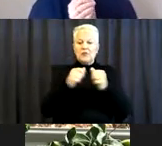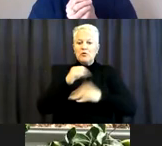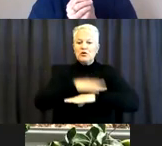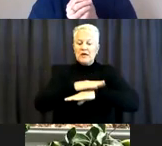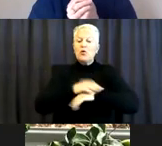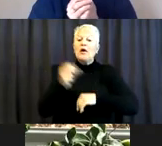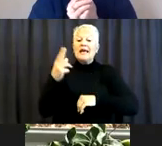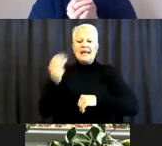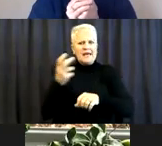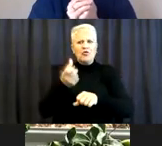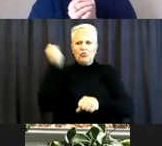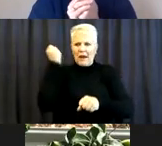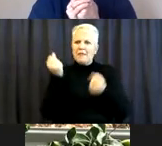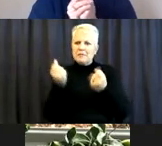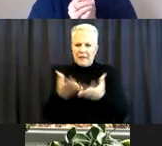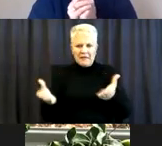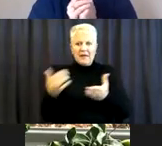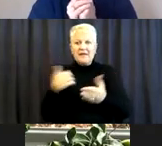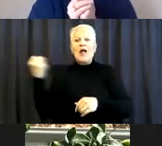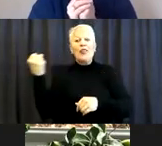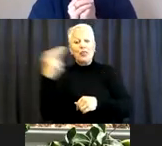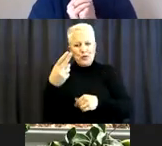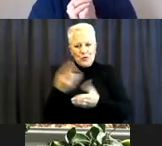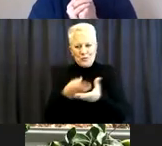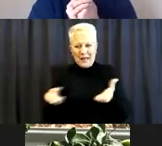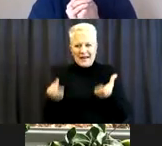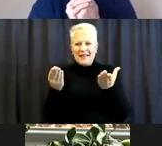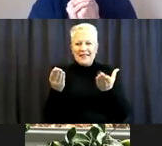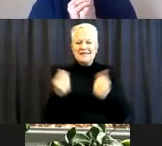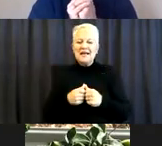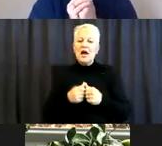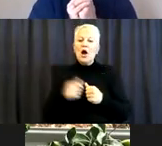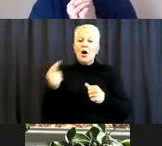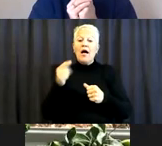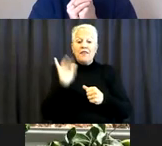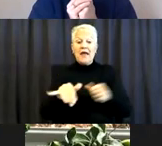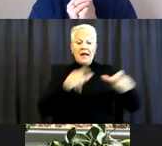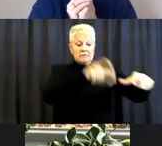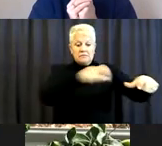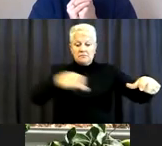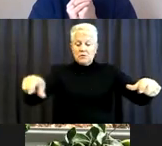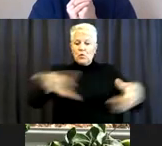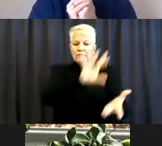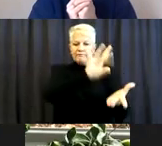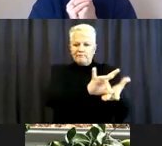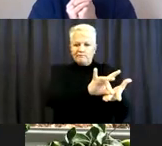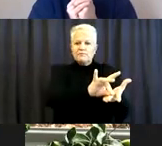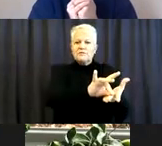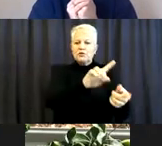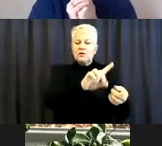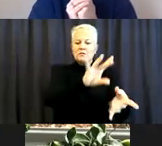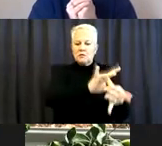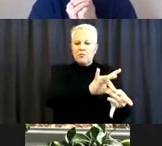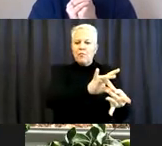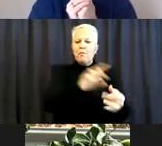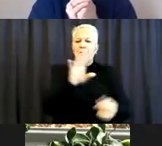grabbed a lot of things and he threw a lot of things. We actually bolted it to the table itself. That